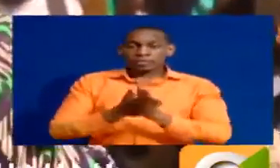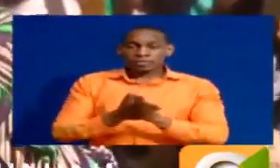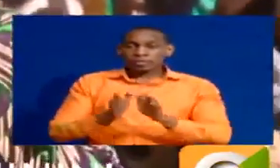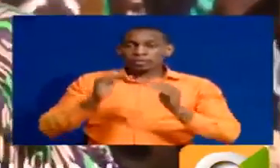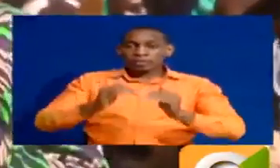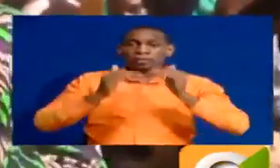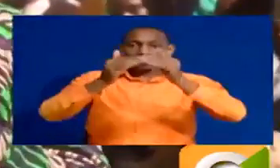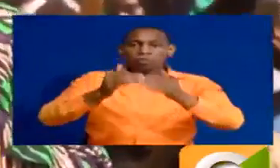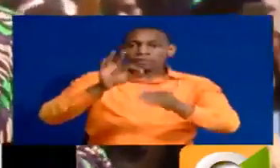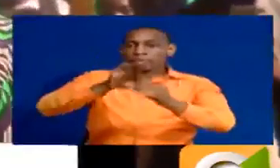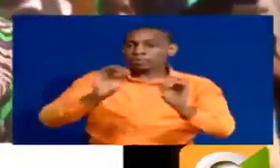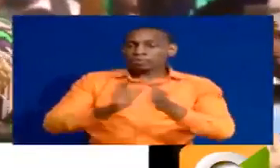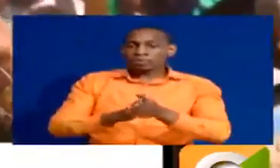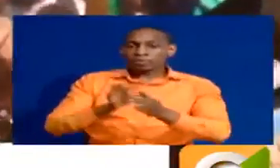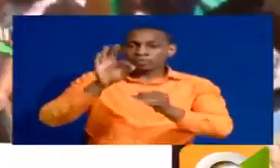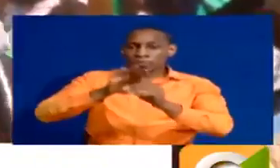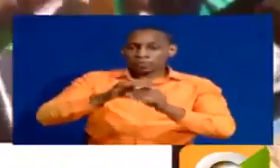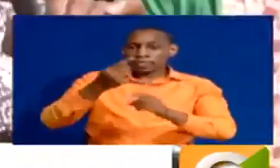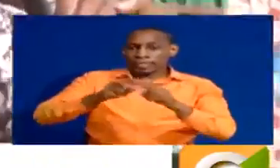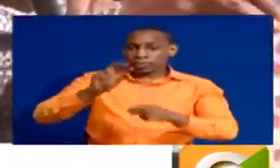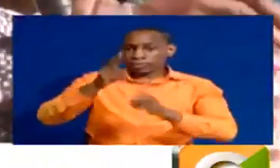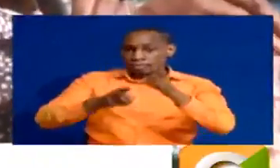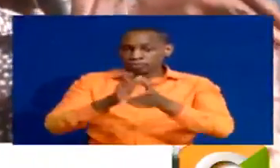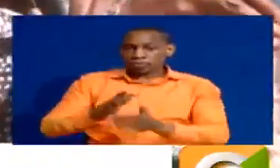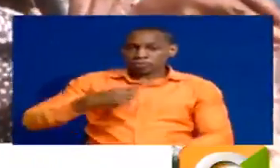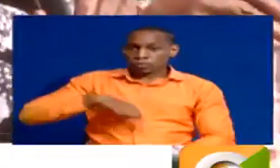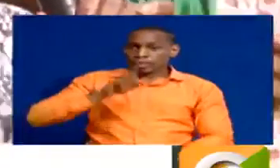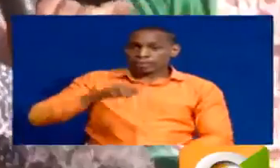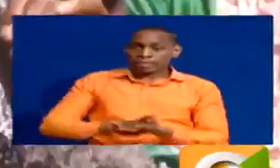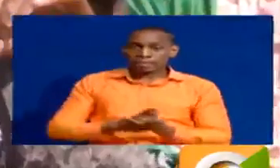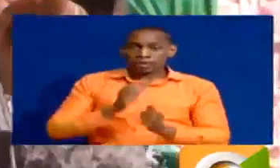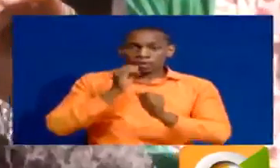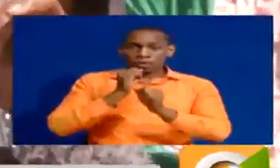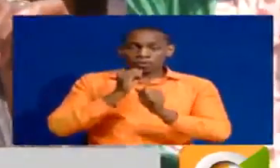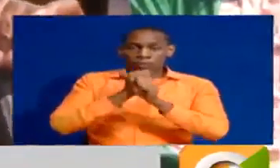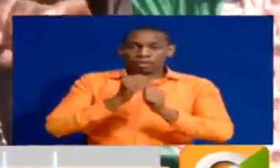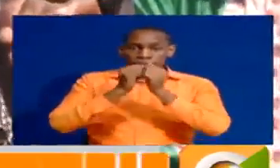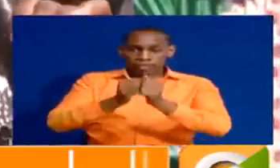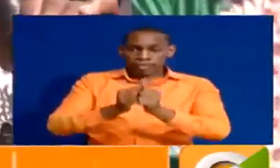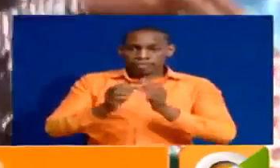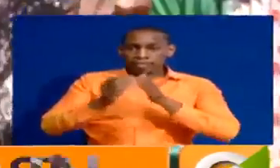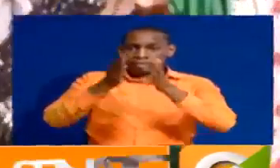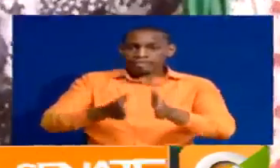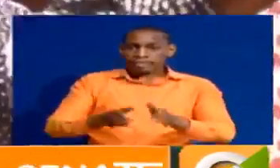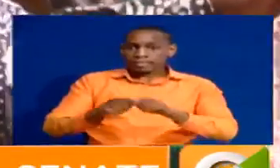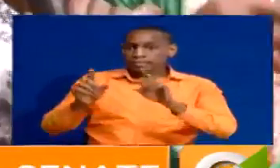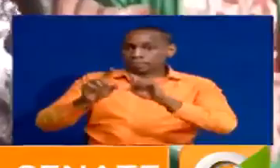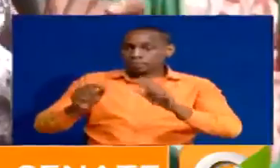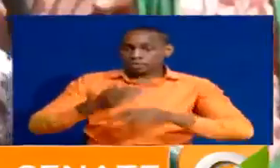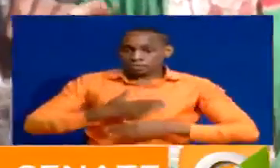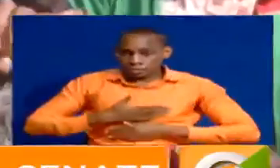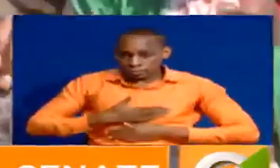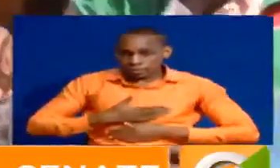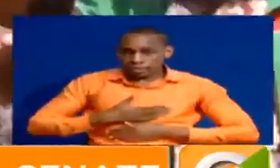Hakuna kupostpone kura ipige 2022. Sisi lazima tutembee pamoja kama viongozi. Hata vile mheshimiwa